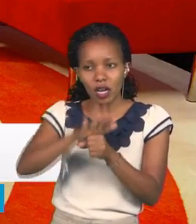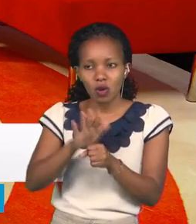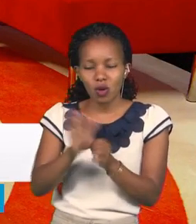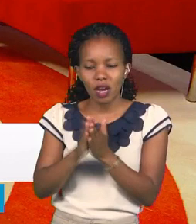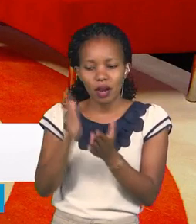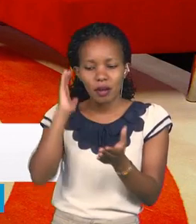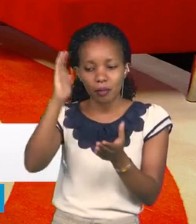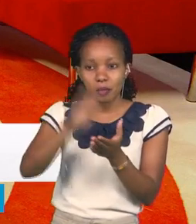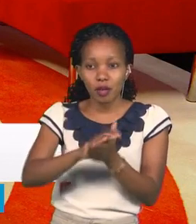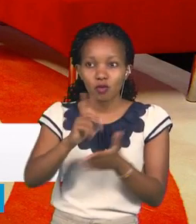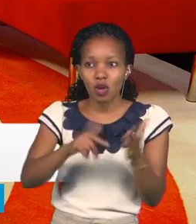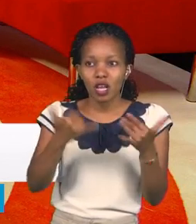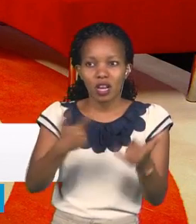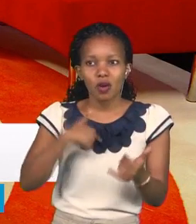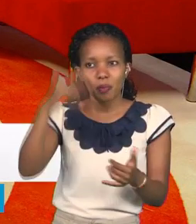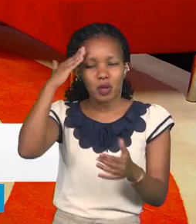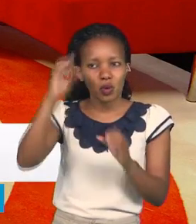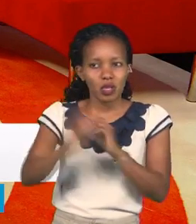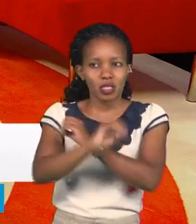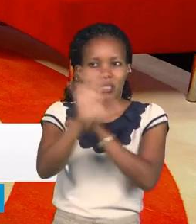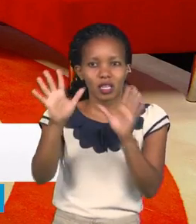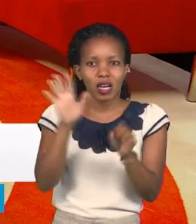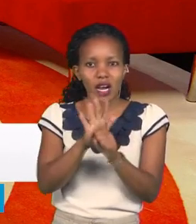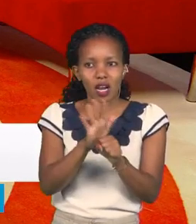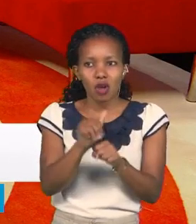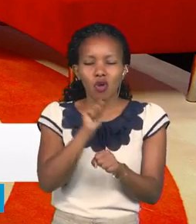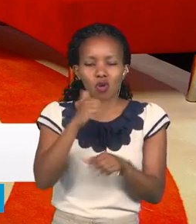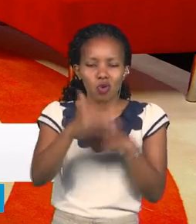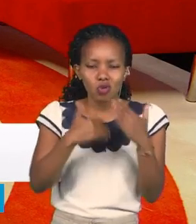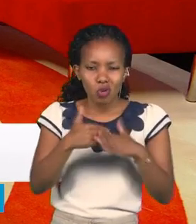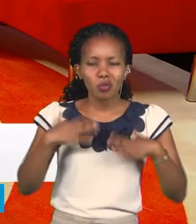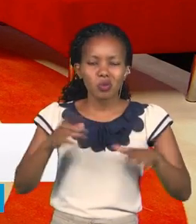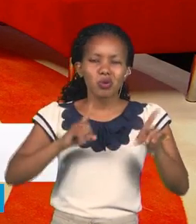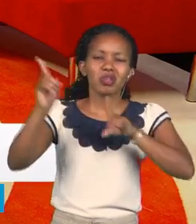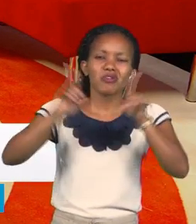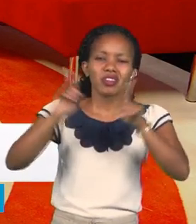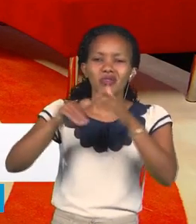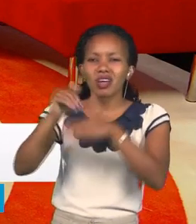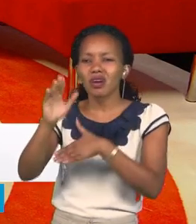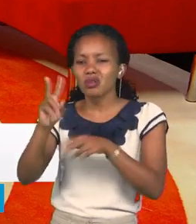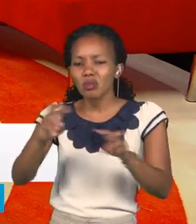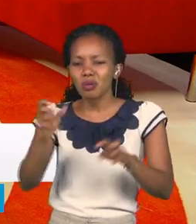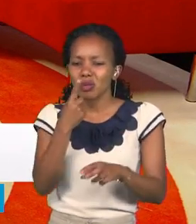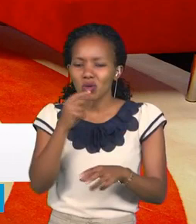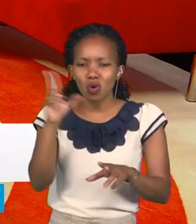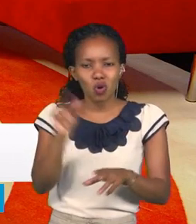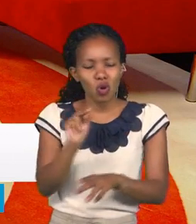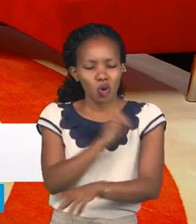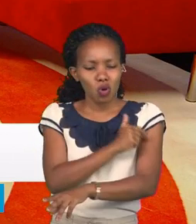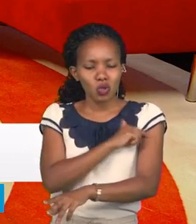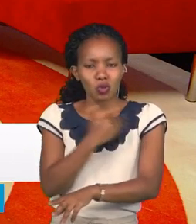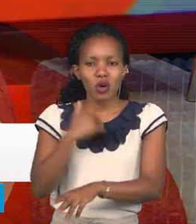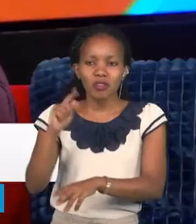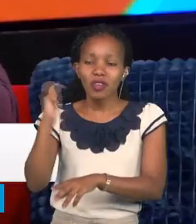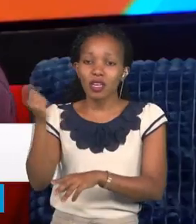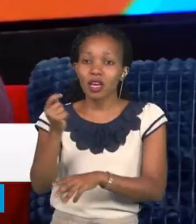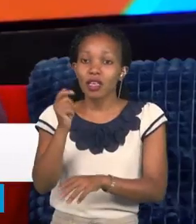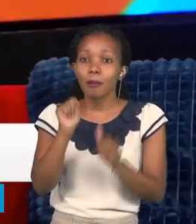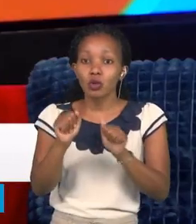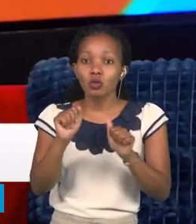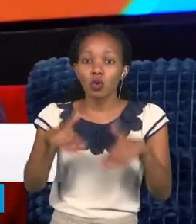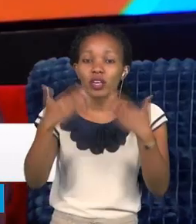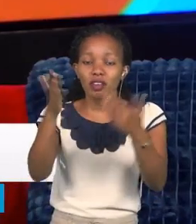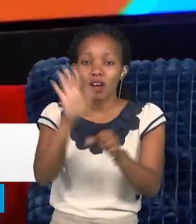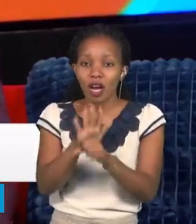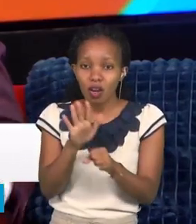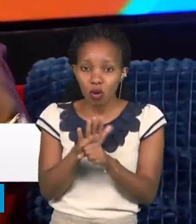now, I think it's clear, not everyone should travel outside the country to get medication. We have hospitals in this country actually that can give us so